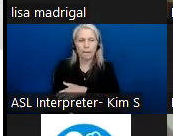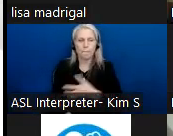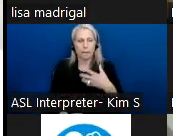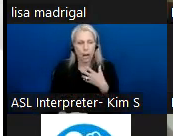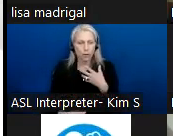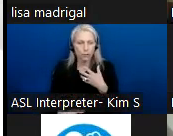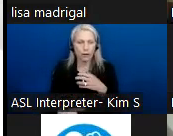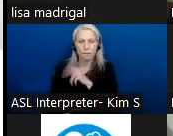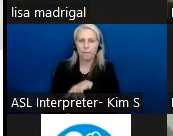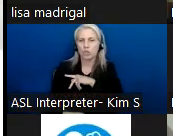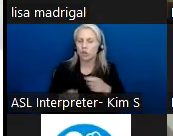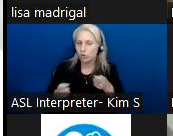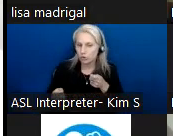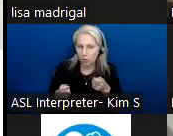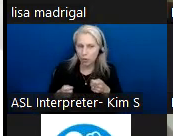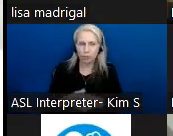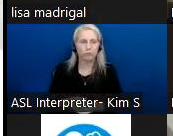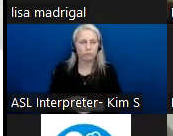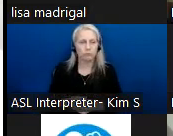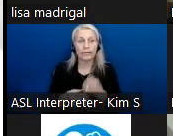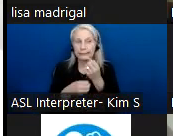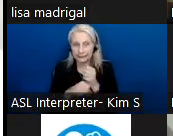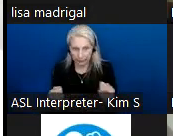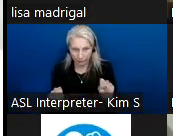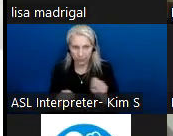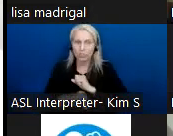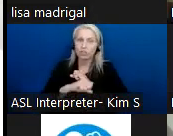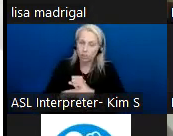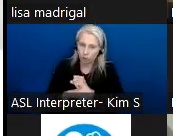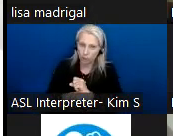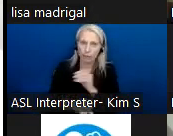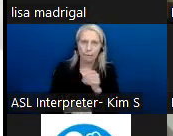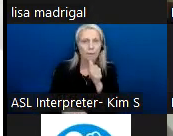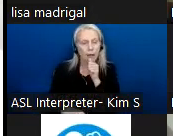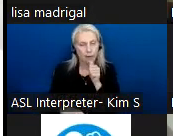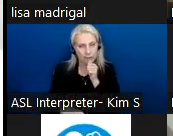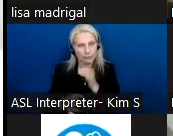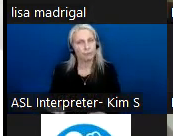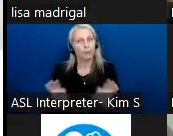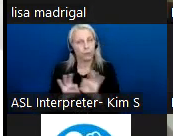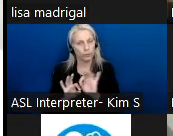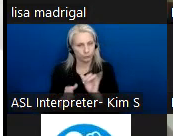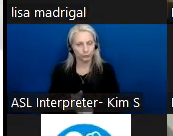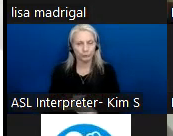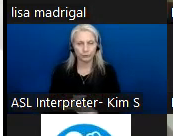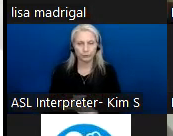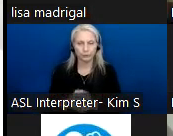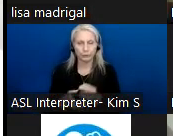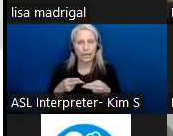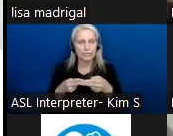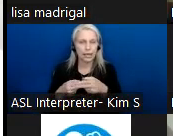control, and importantly, safety, security, as well as privacy. Next slide,